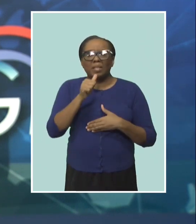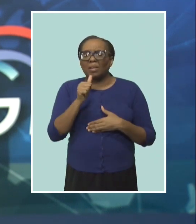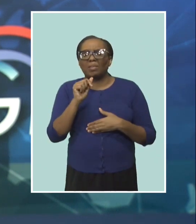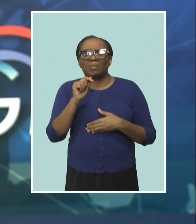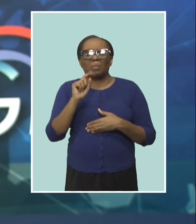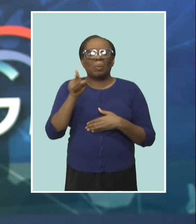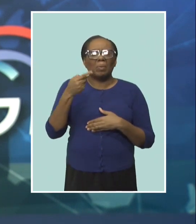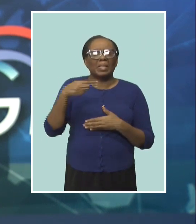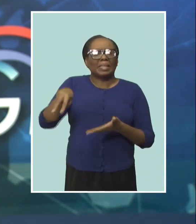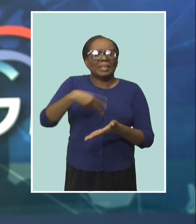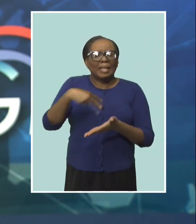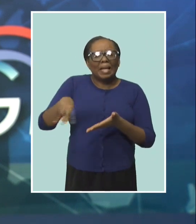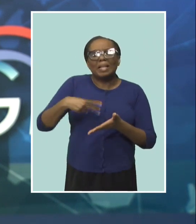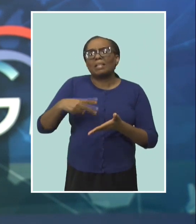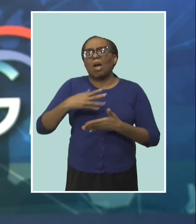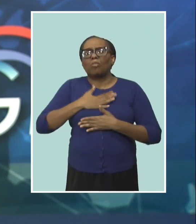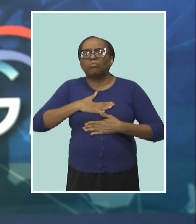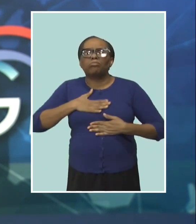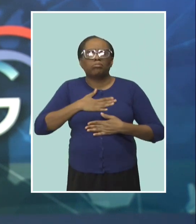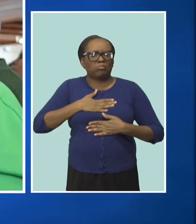merrymaking. Trevor Thorpe was there.